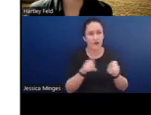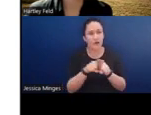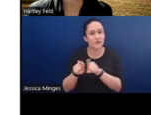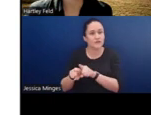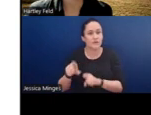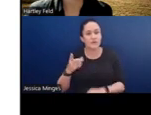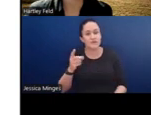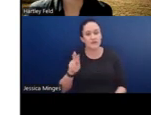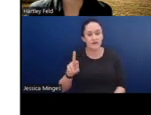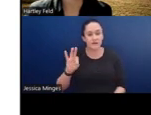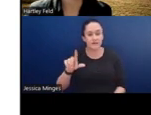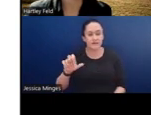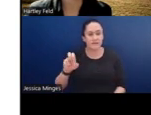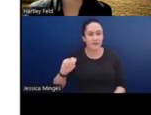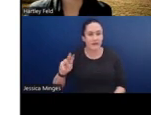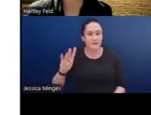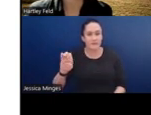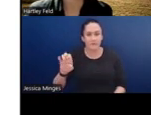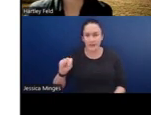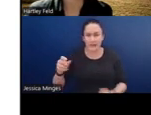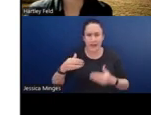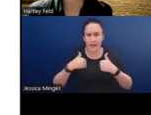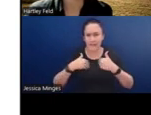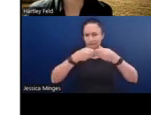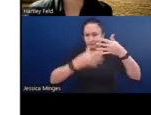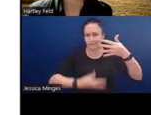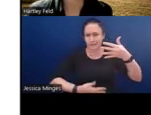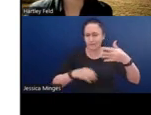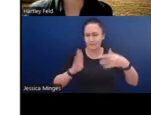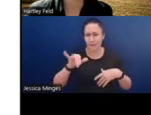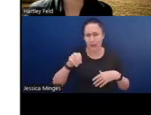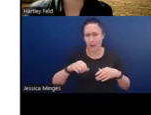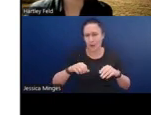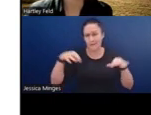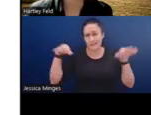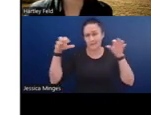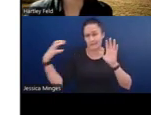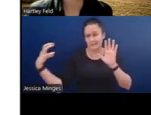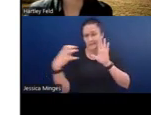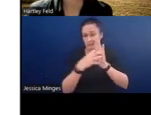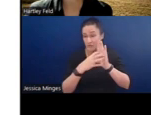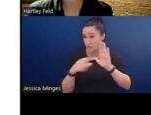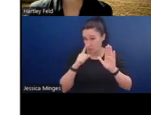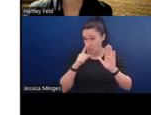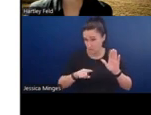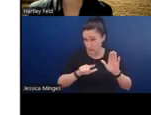has a very long bio. She can introduce herself if you don't mind.